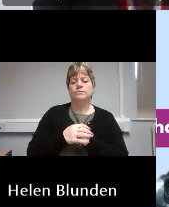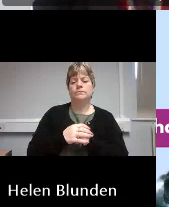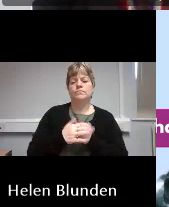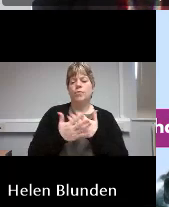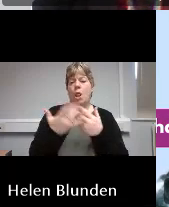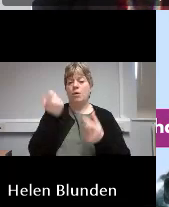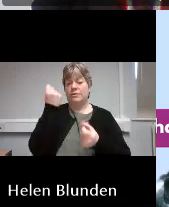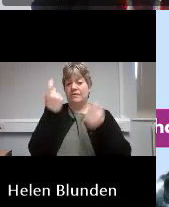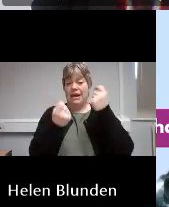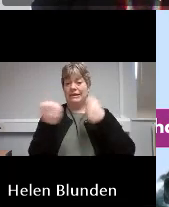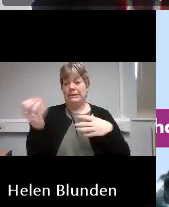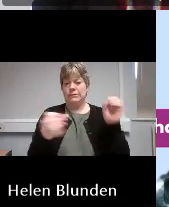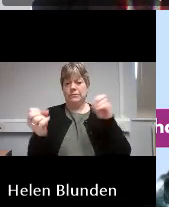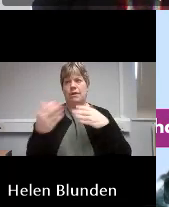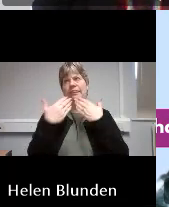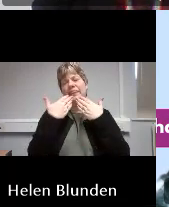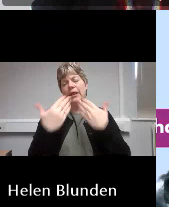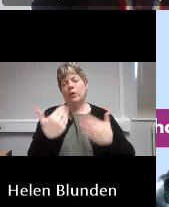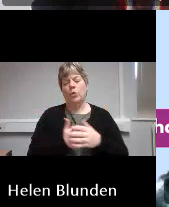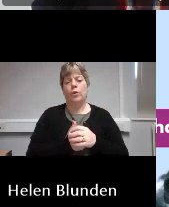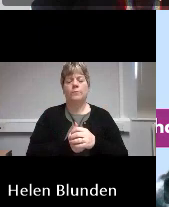ideas coming in now. Thank you.